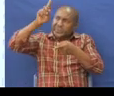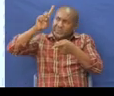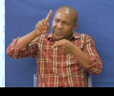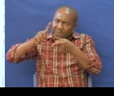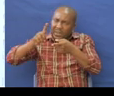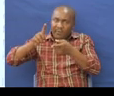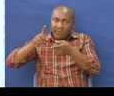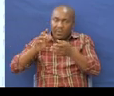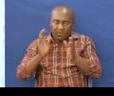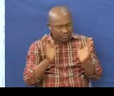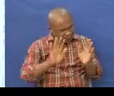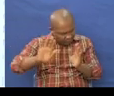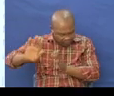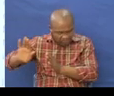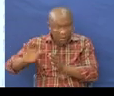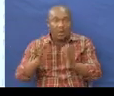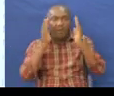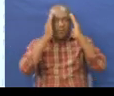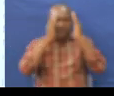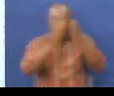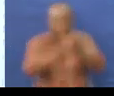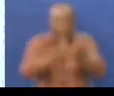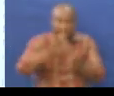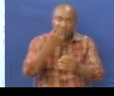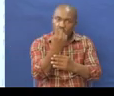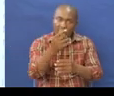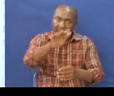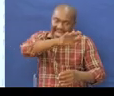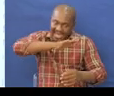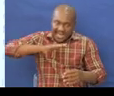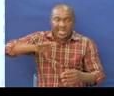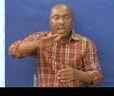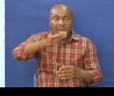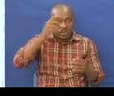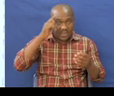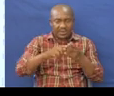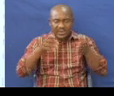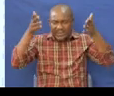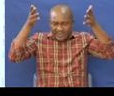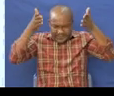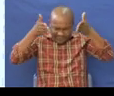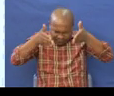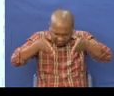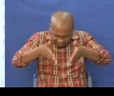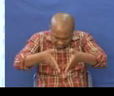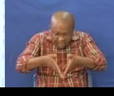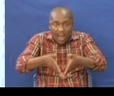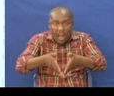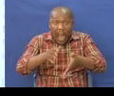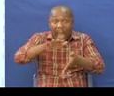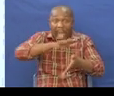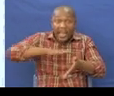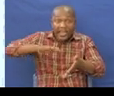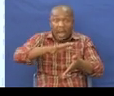to concentrate and focus on one specific area. So that is narrowing down your area of interest.